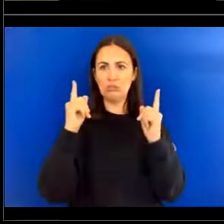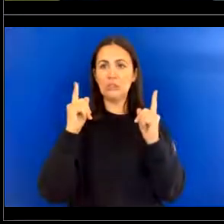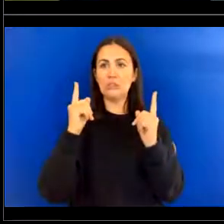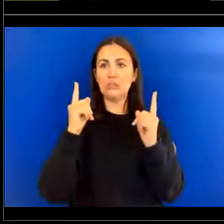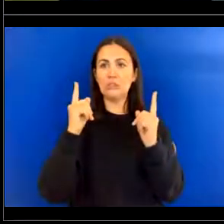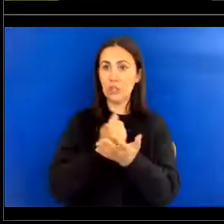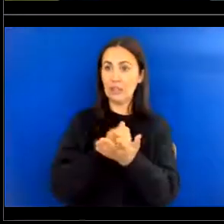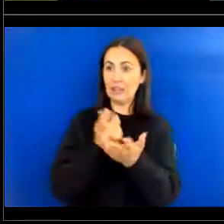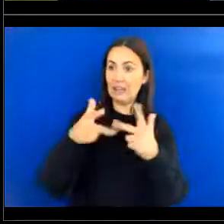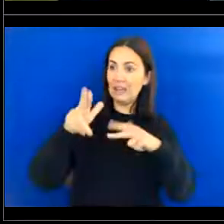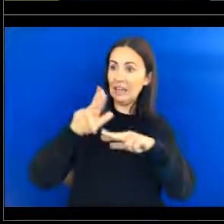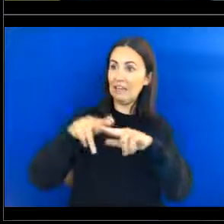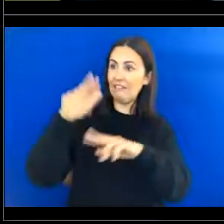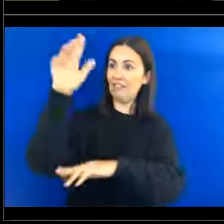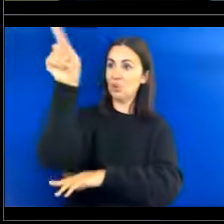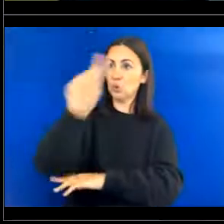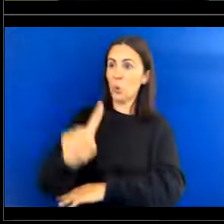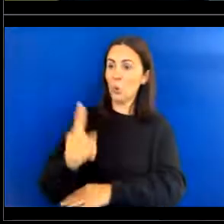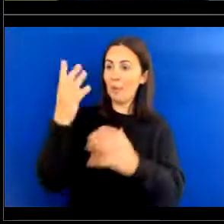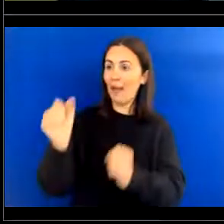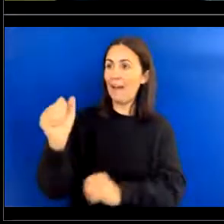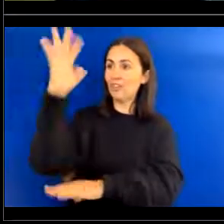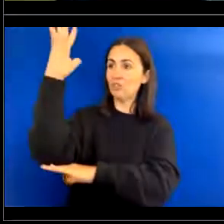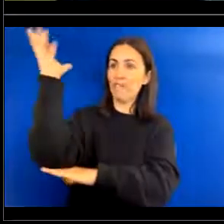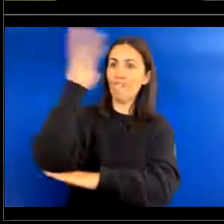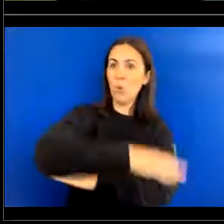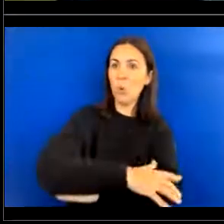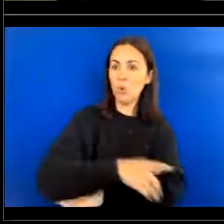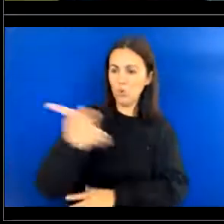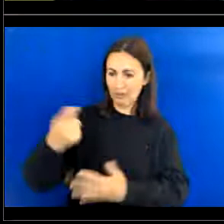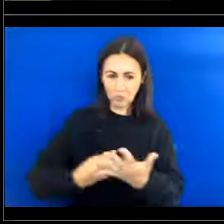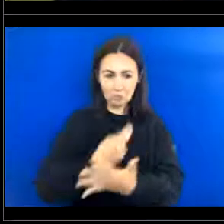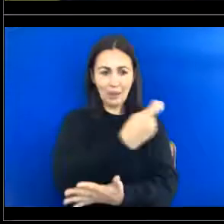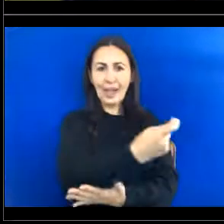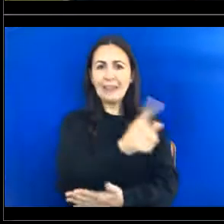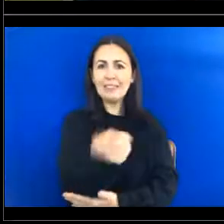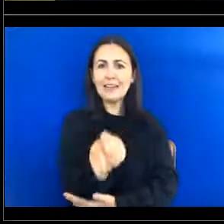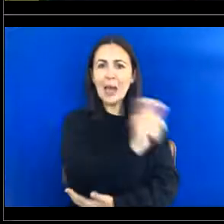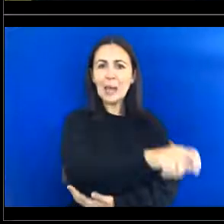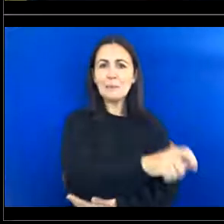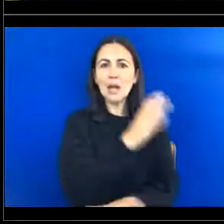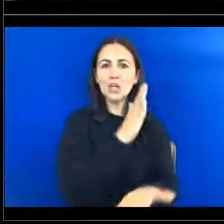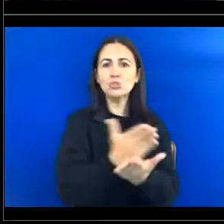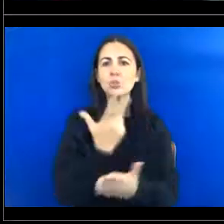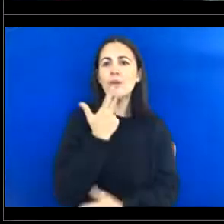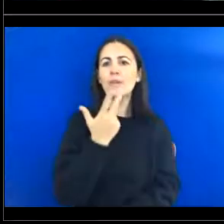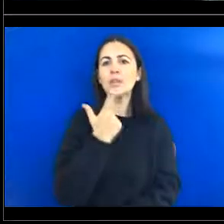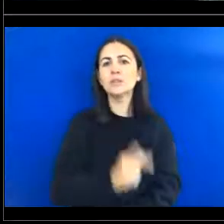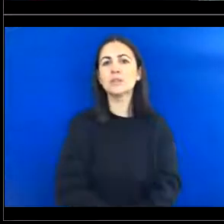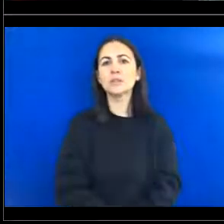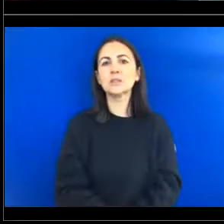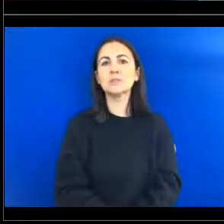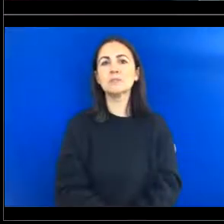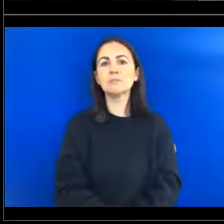it falls in a storm. True or false? So